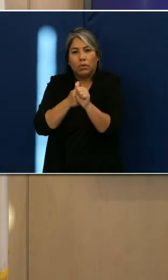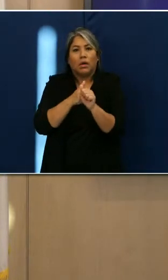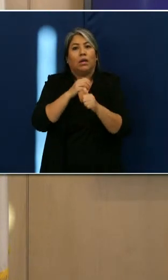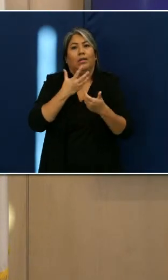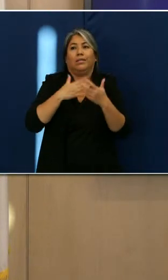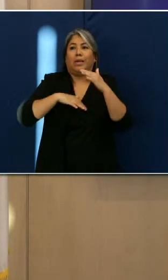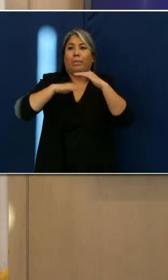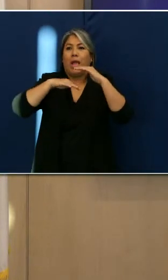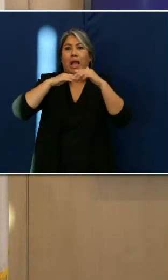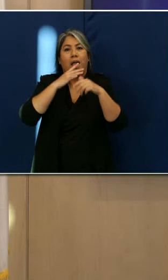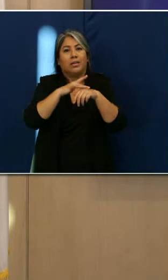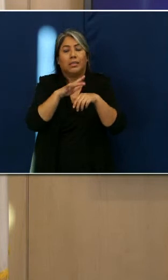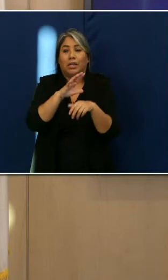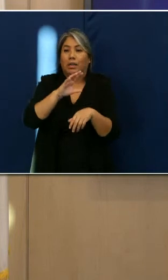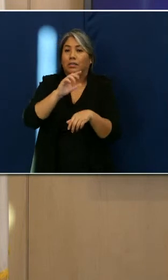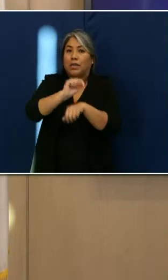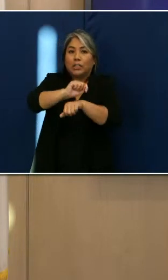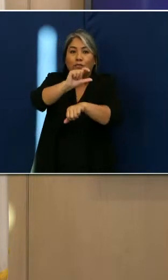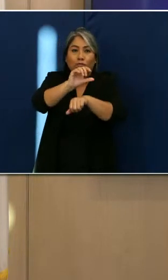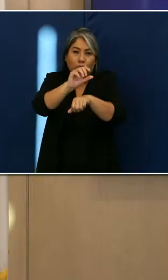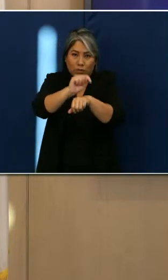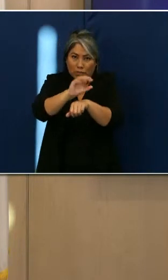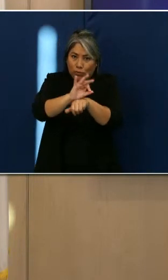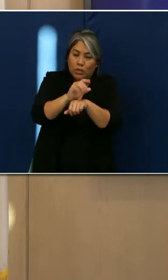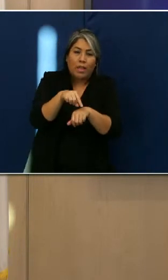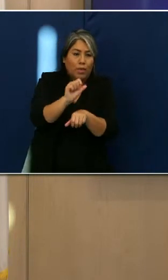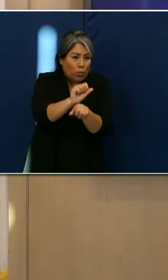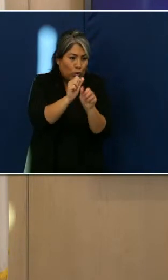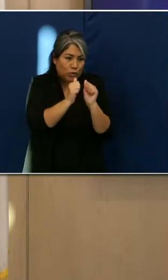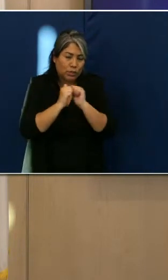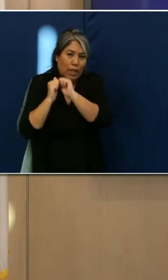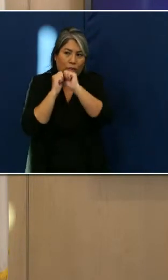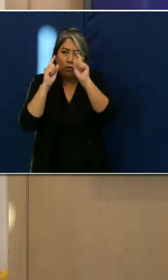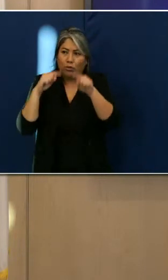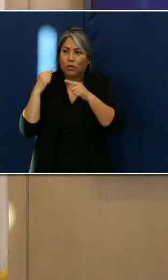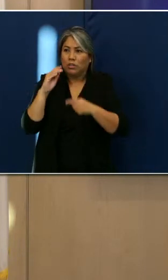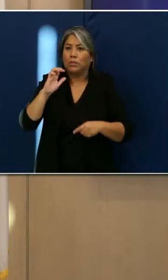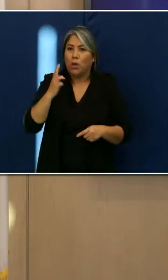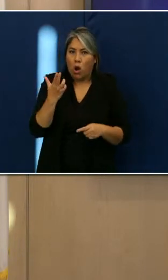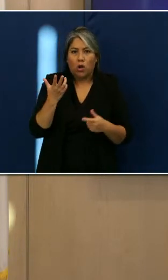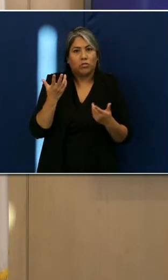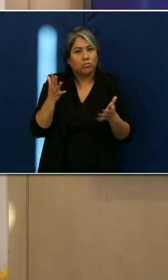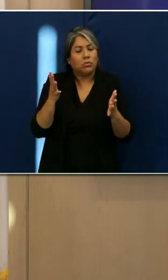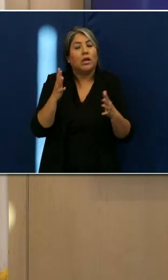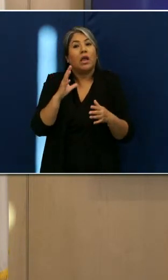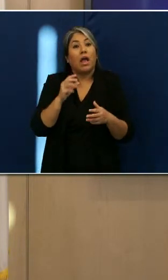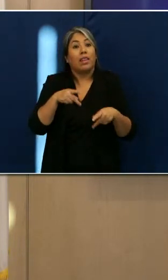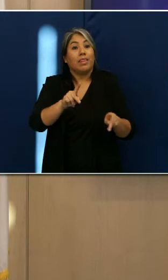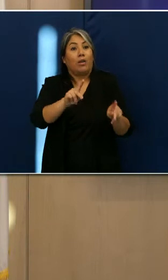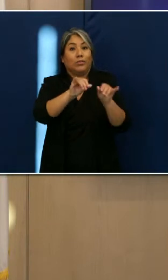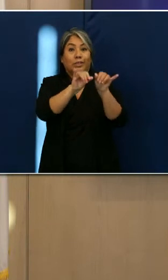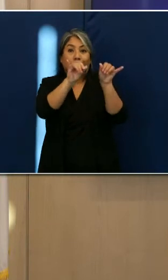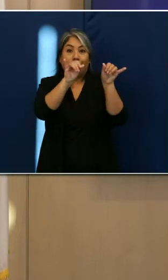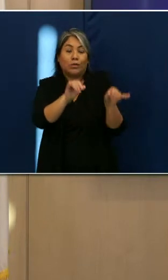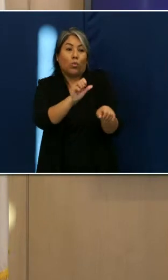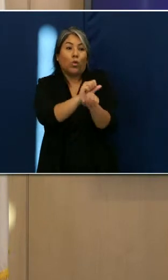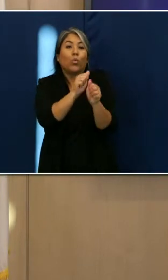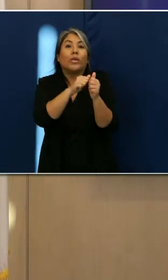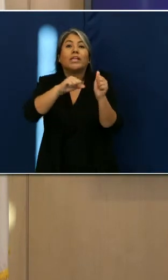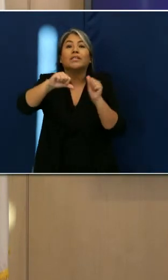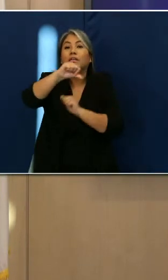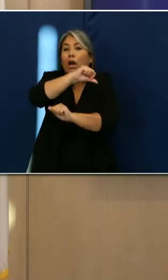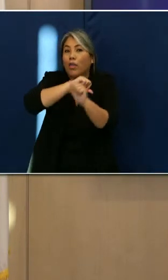Force, which works together, has been activated since March, and allows the systems to work with each